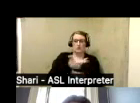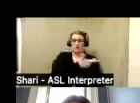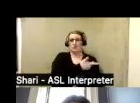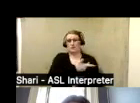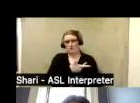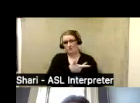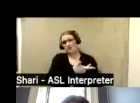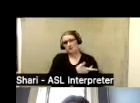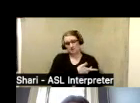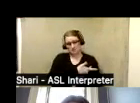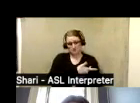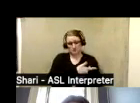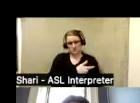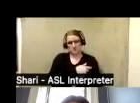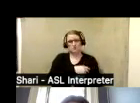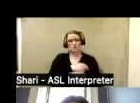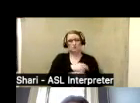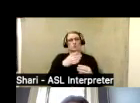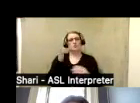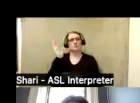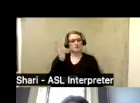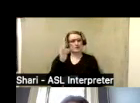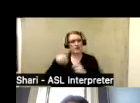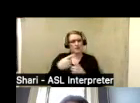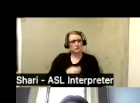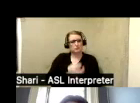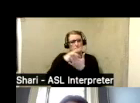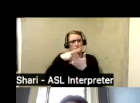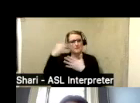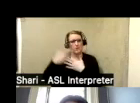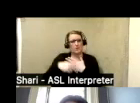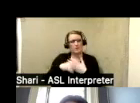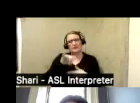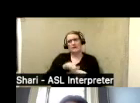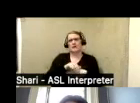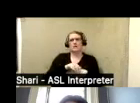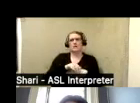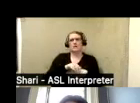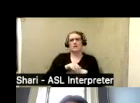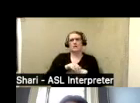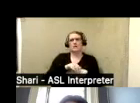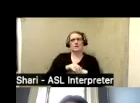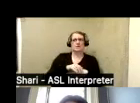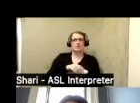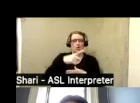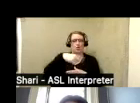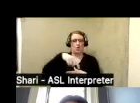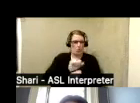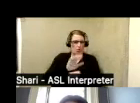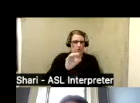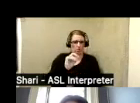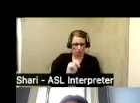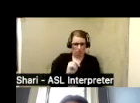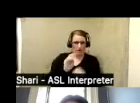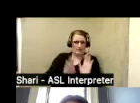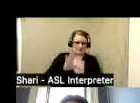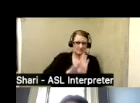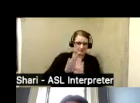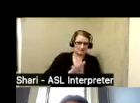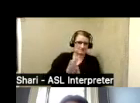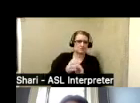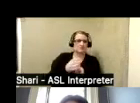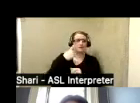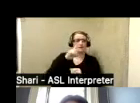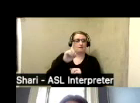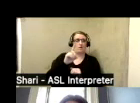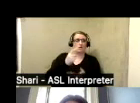us will be speaking about a treatment program that we're working on and have developed for